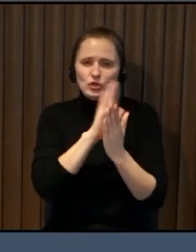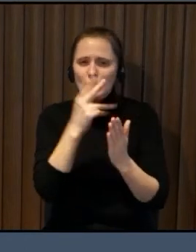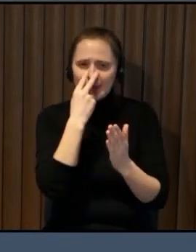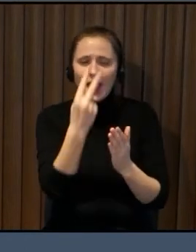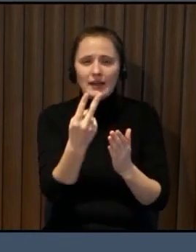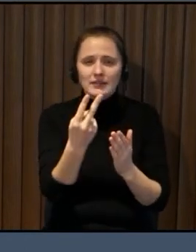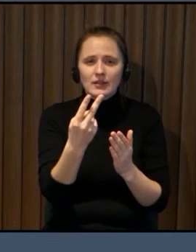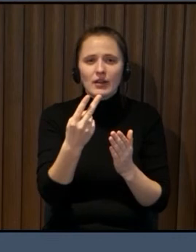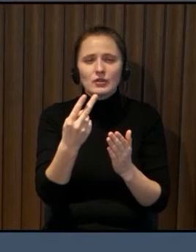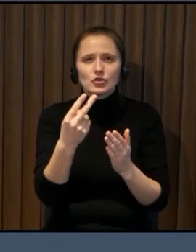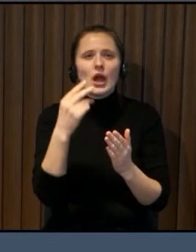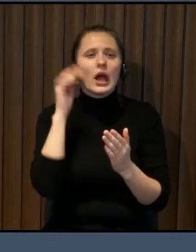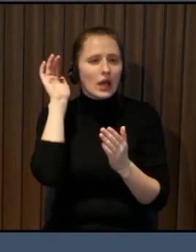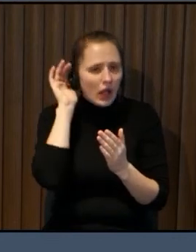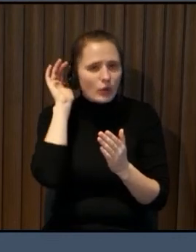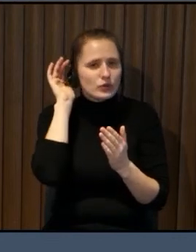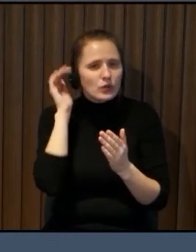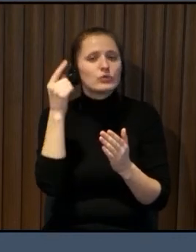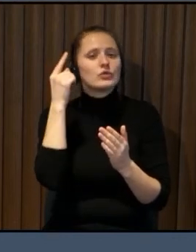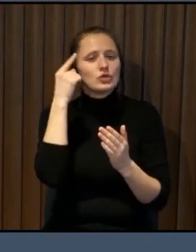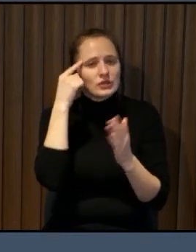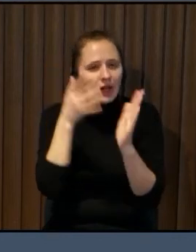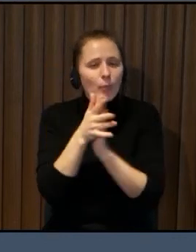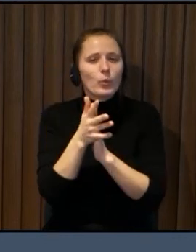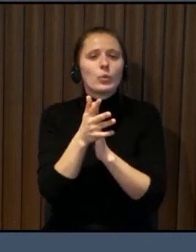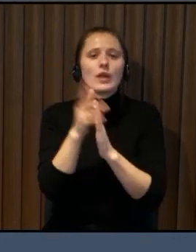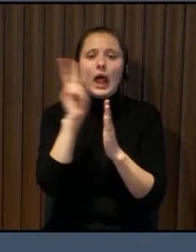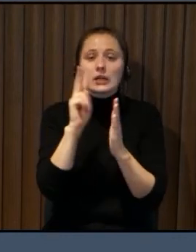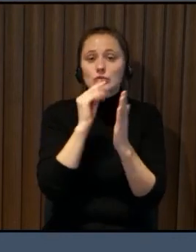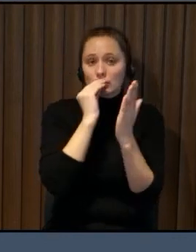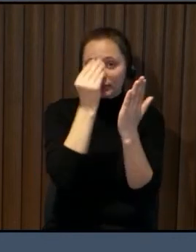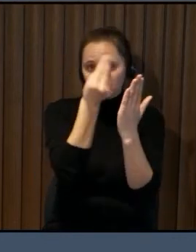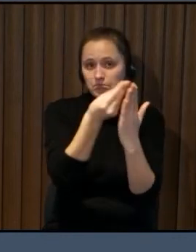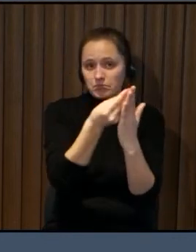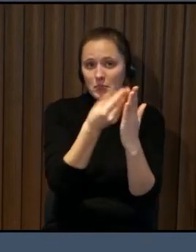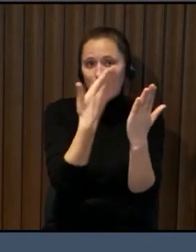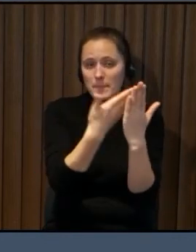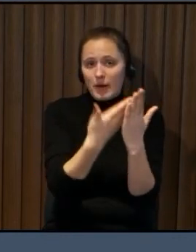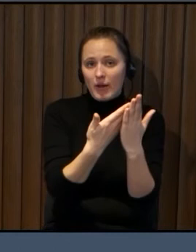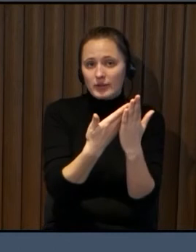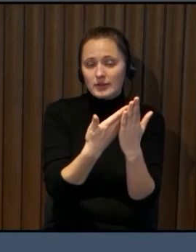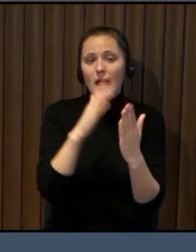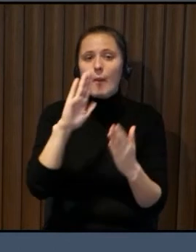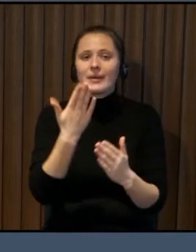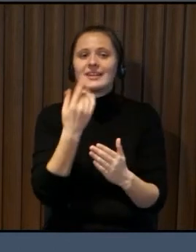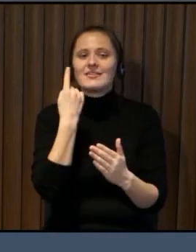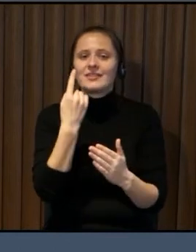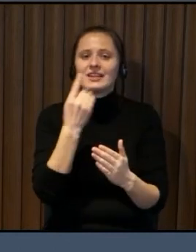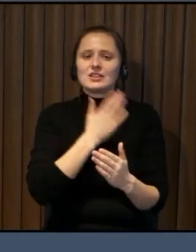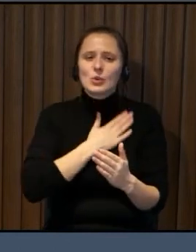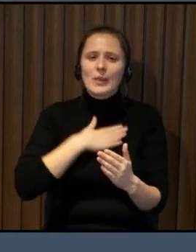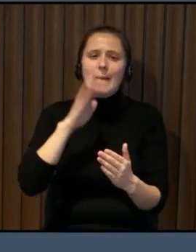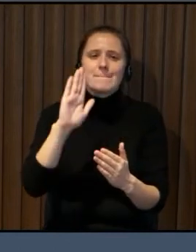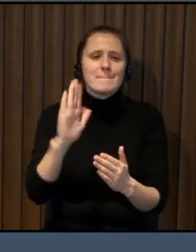help people to understand what is in this image. And sometimes you might think why one needs